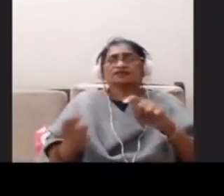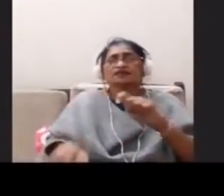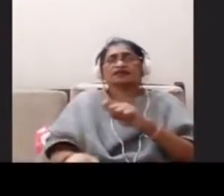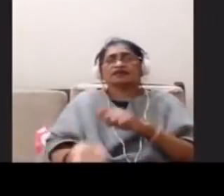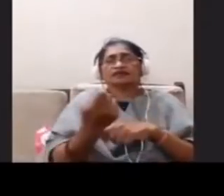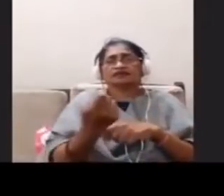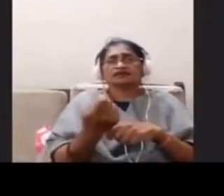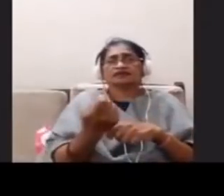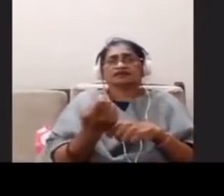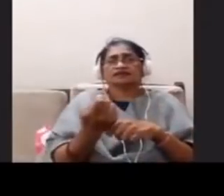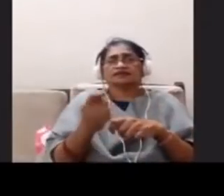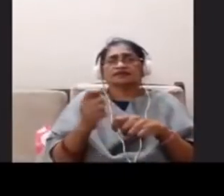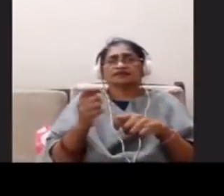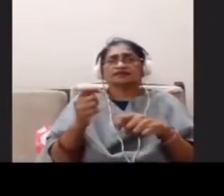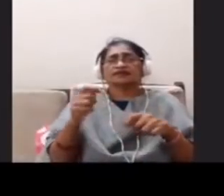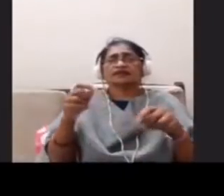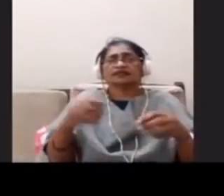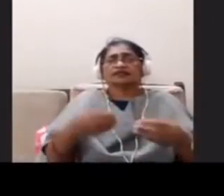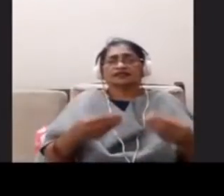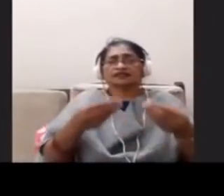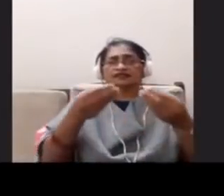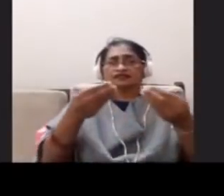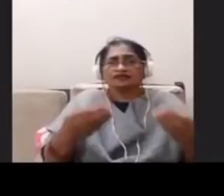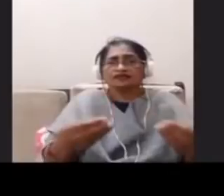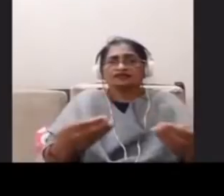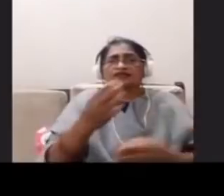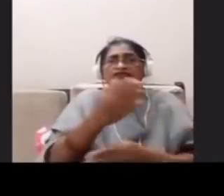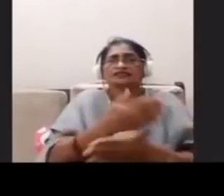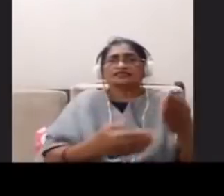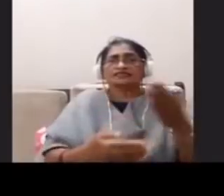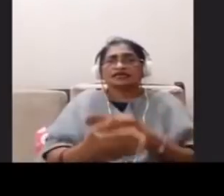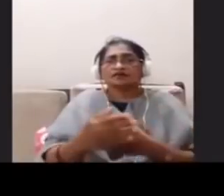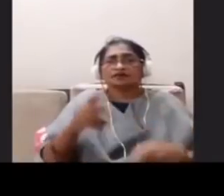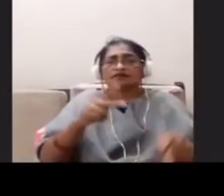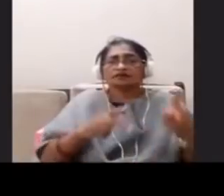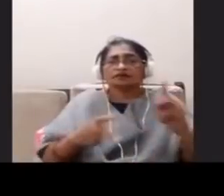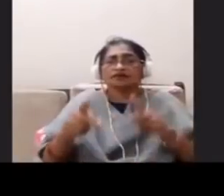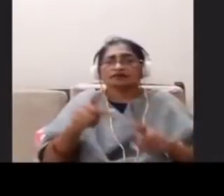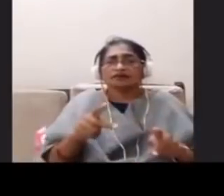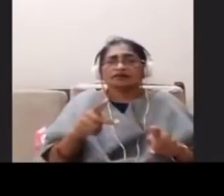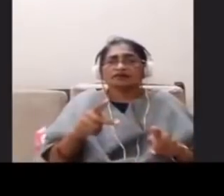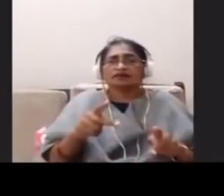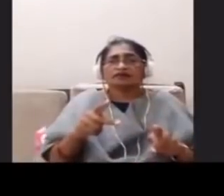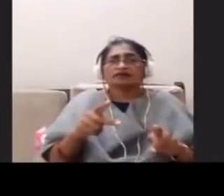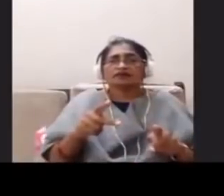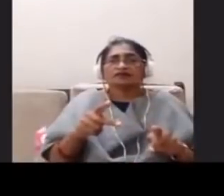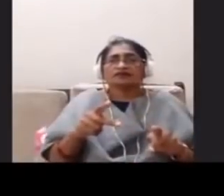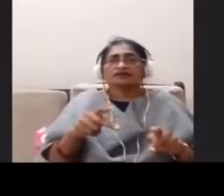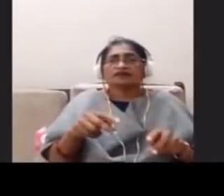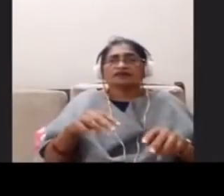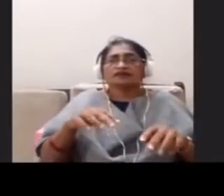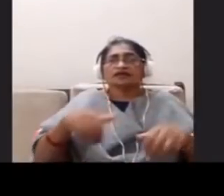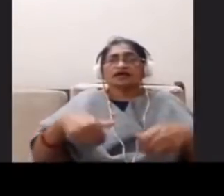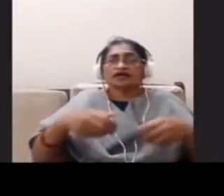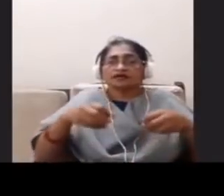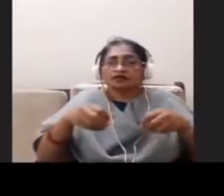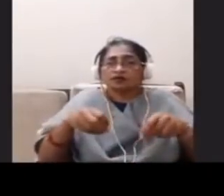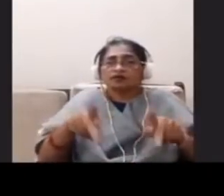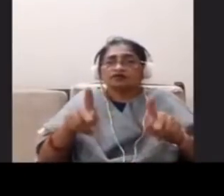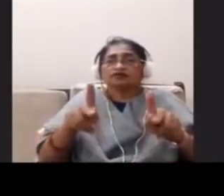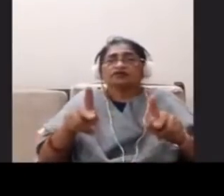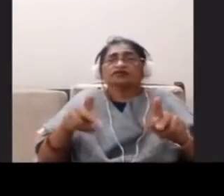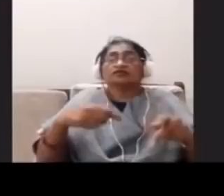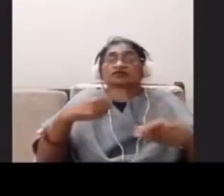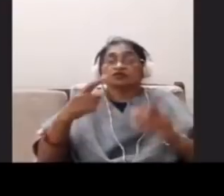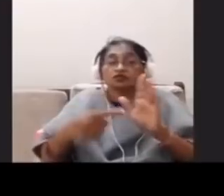actually providing the disabled people, the artists, an opportunity to express themselves,